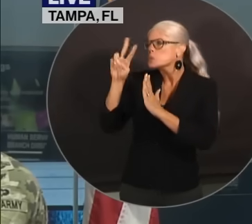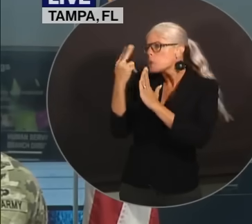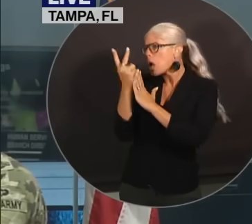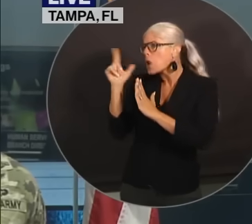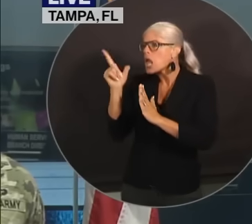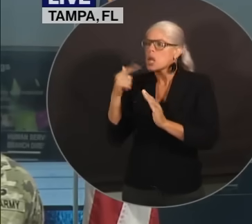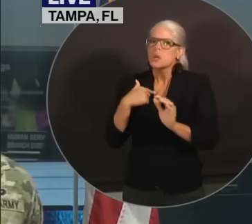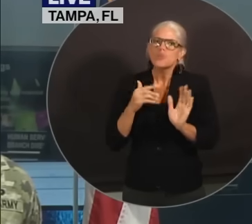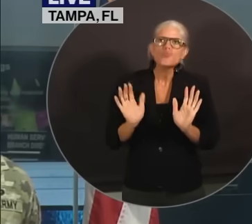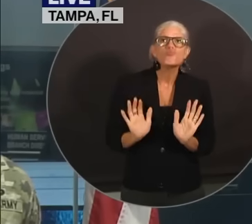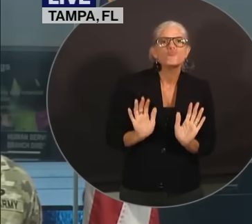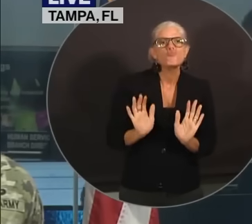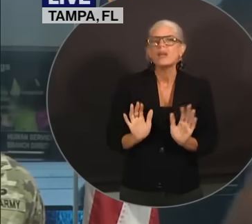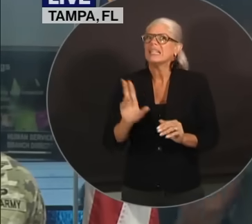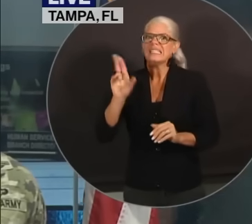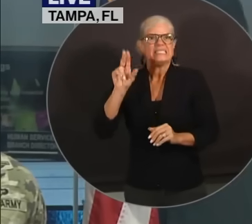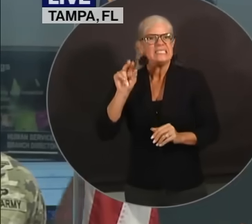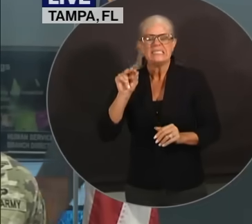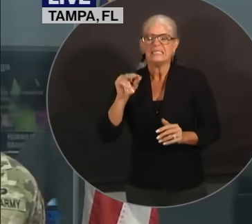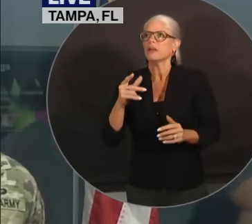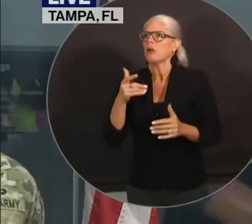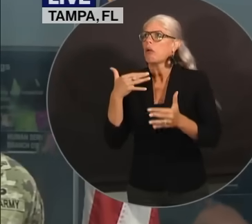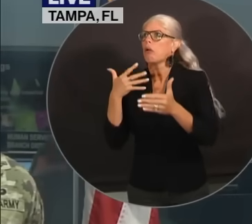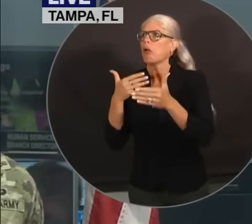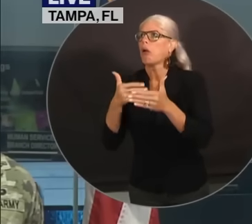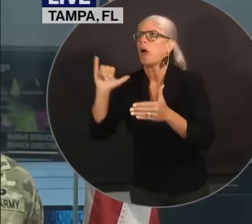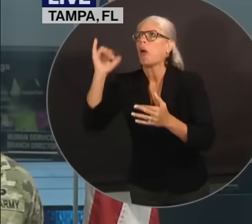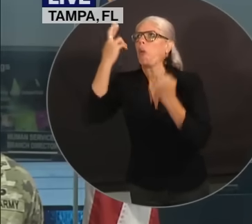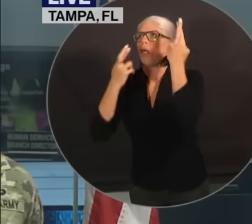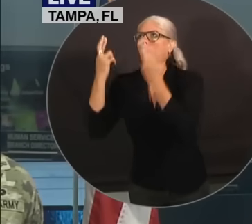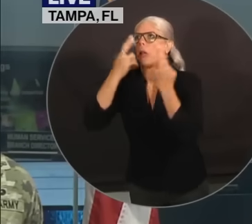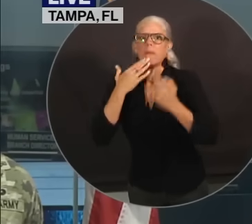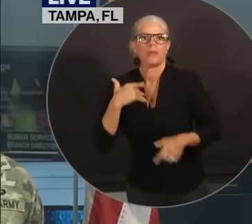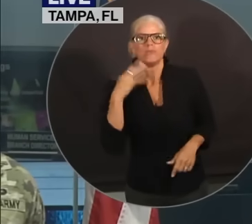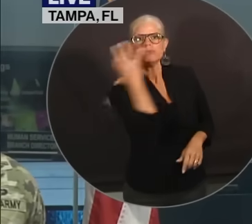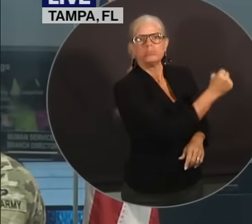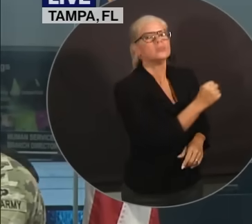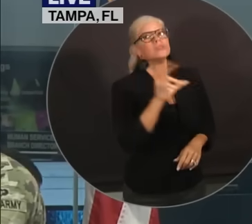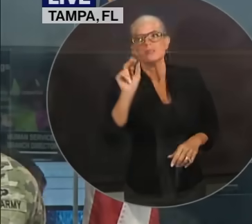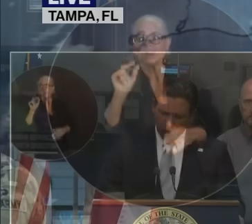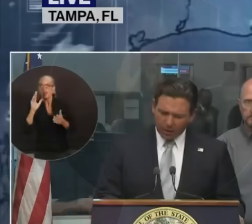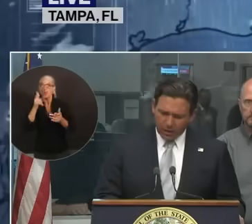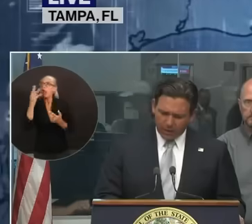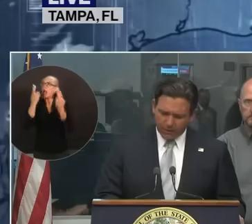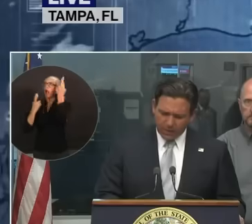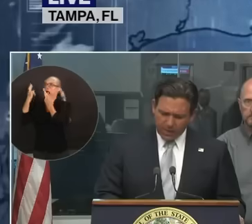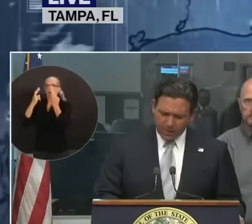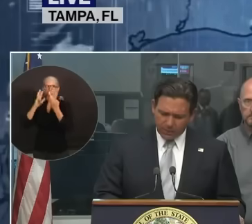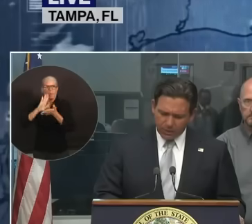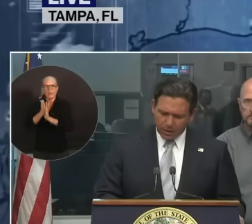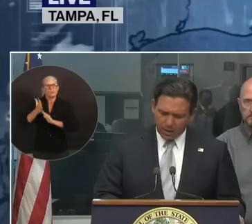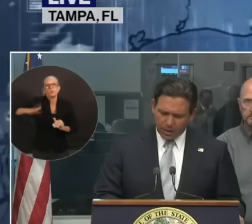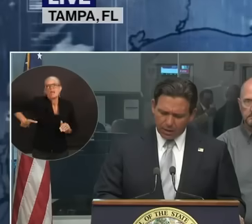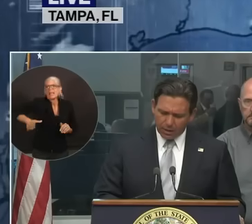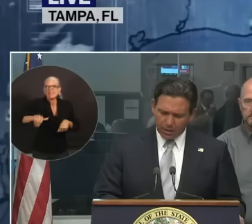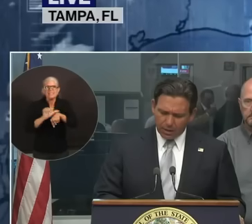and think that you're going to want to go out. That will be very hazardous to do that. With all of the